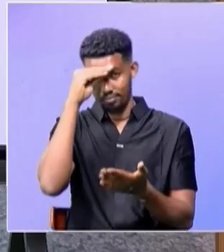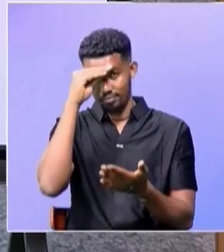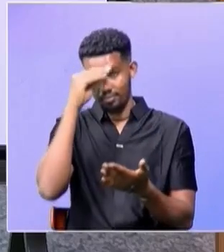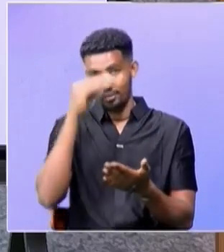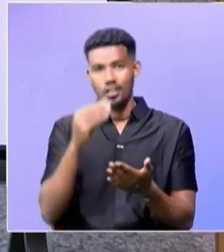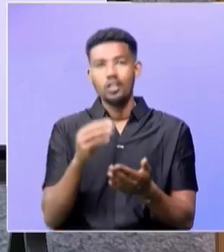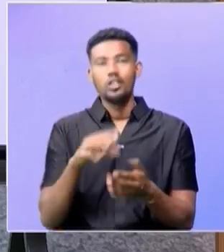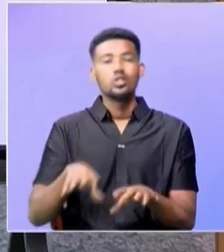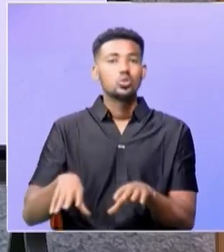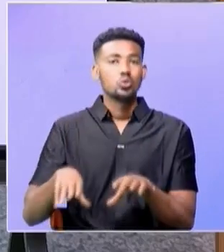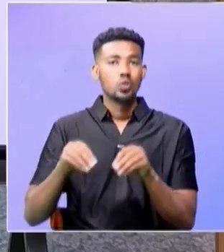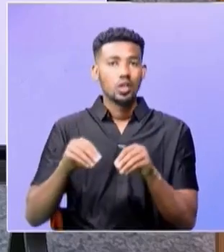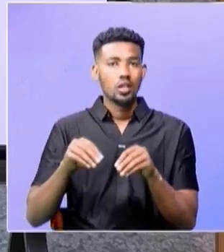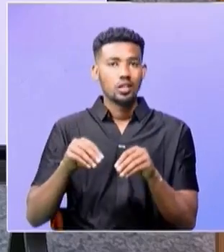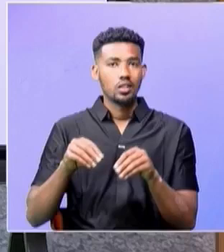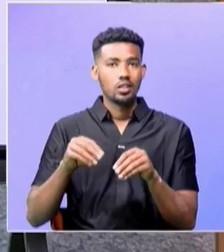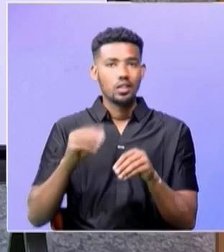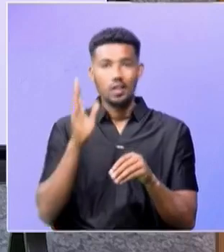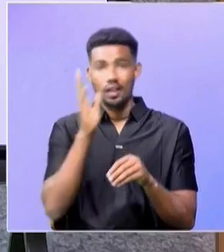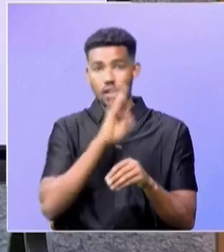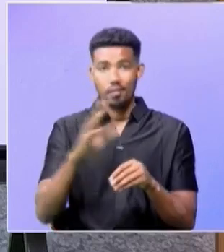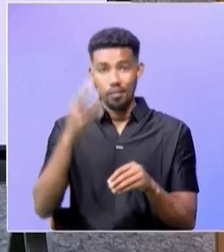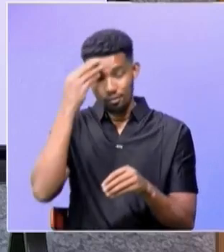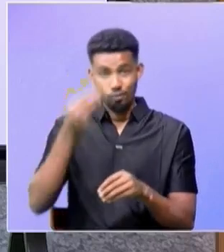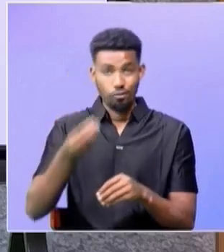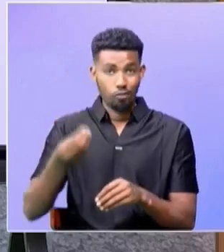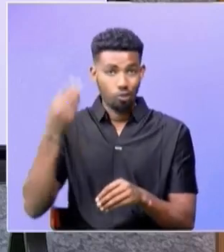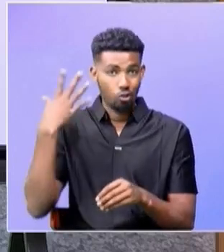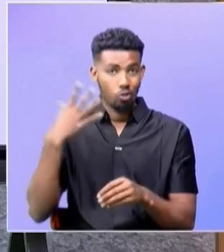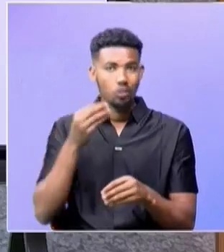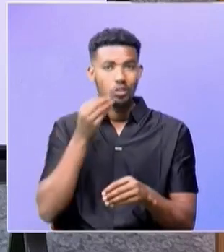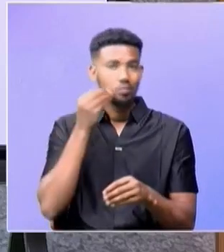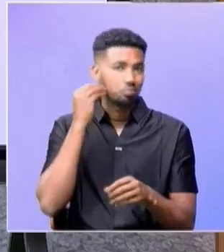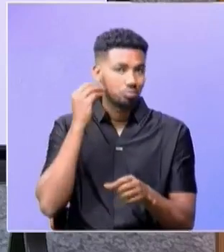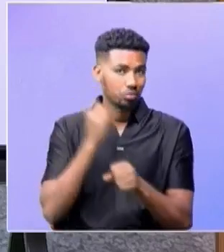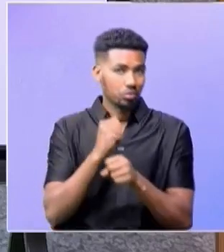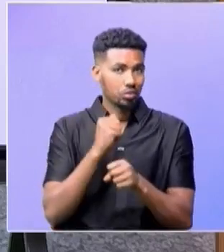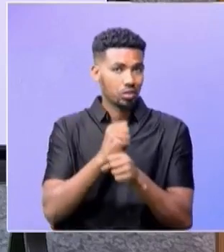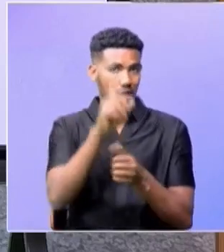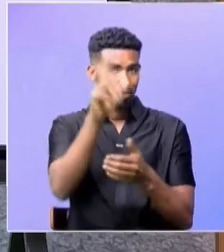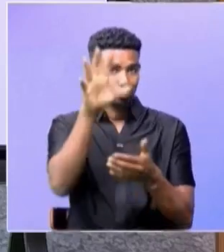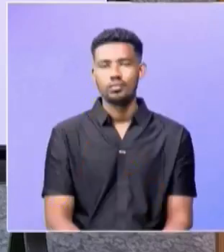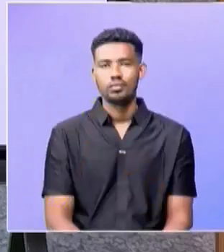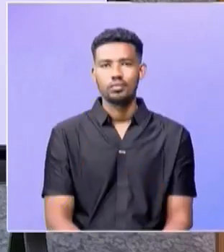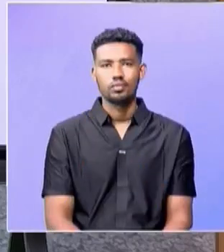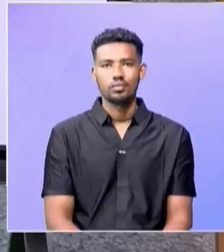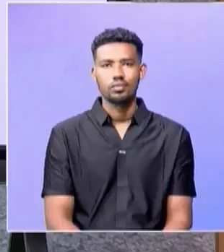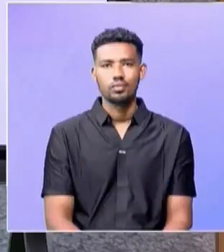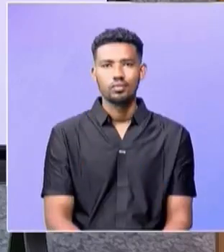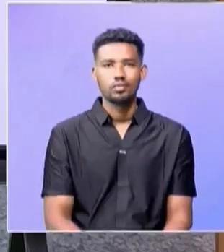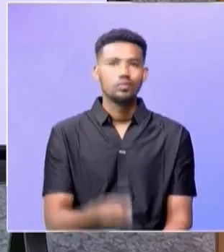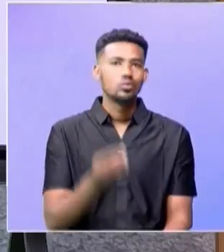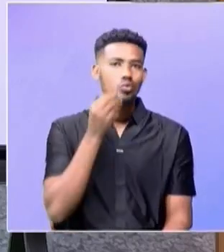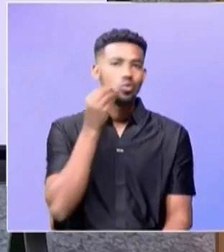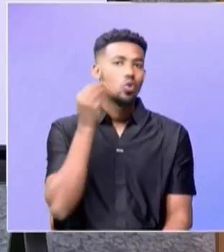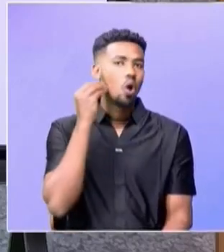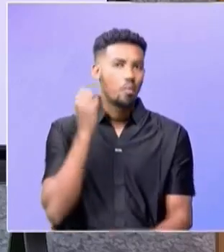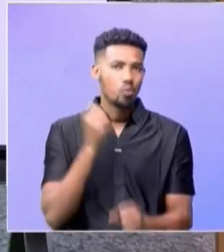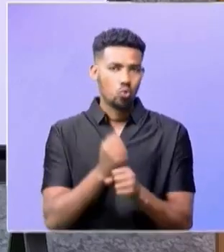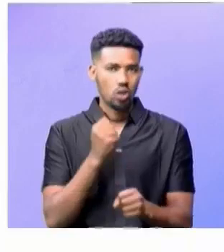don't forget to copy and write the homework question. Let me write for you. Homework.